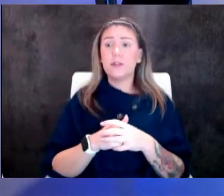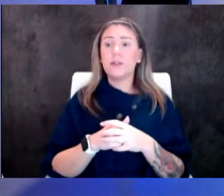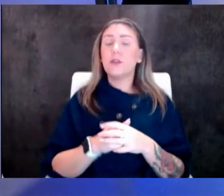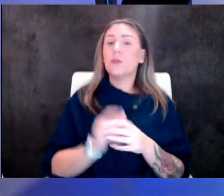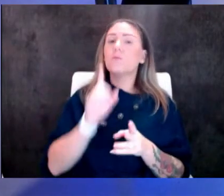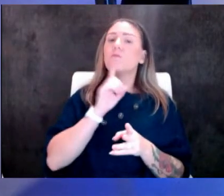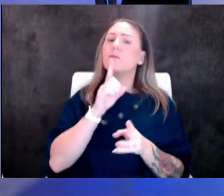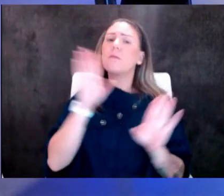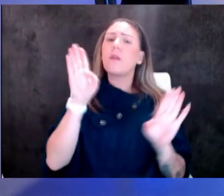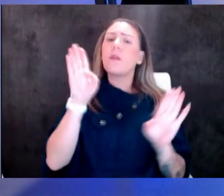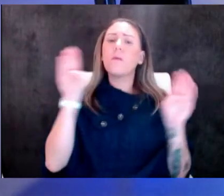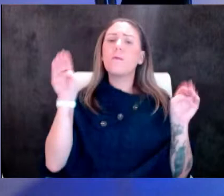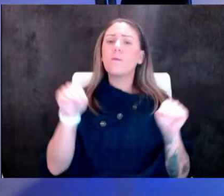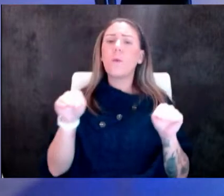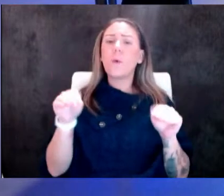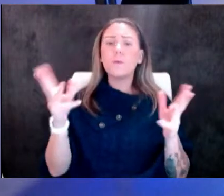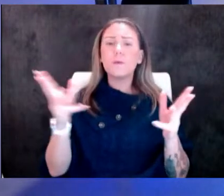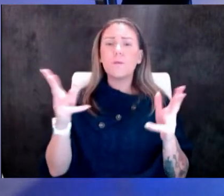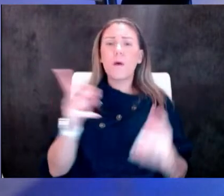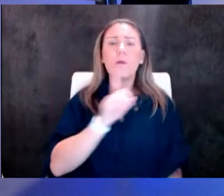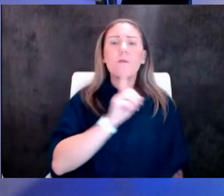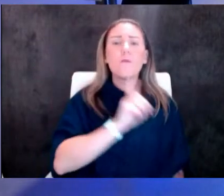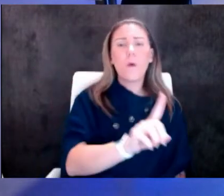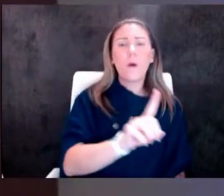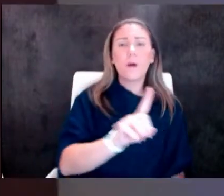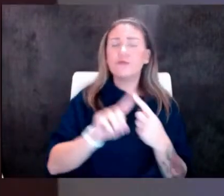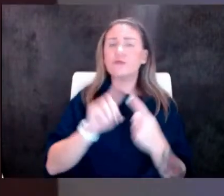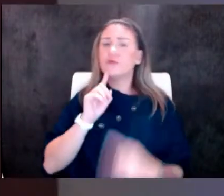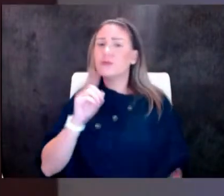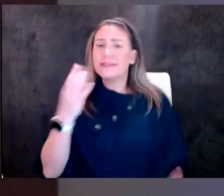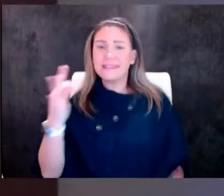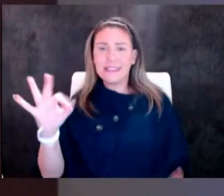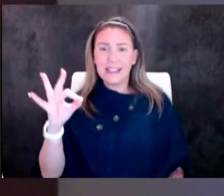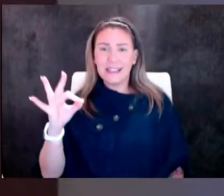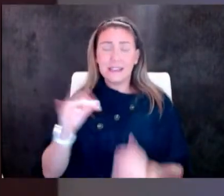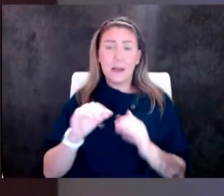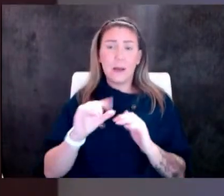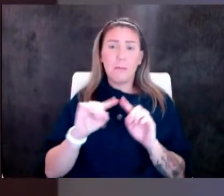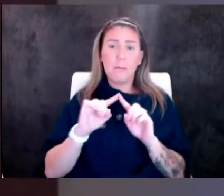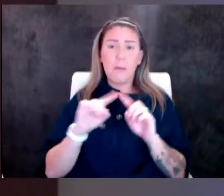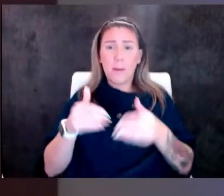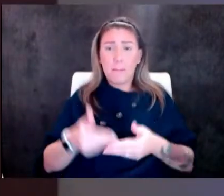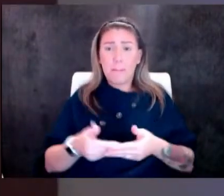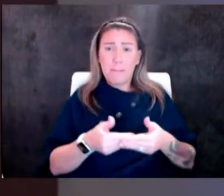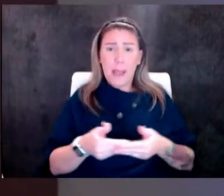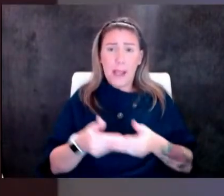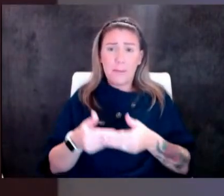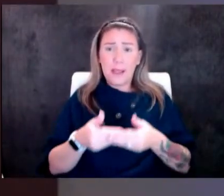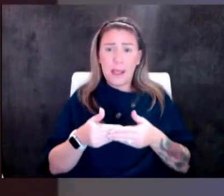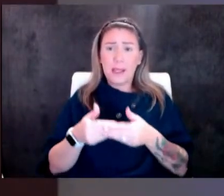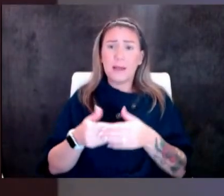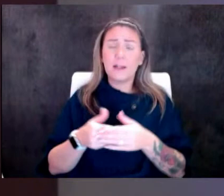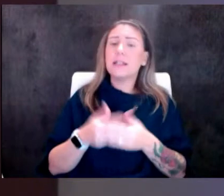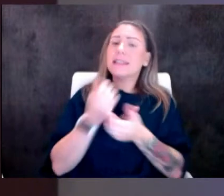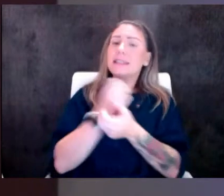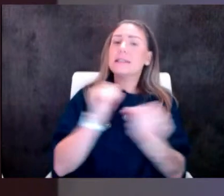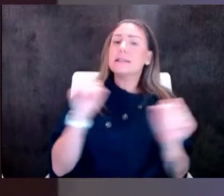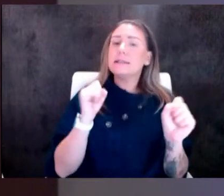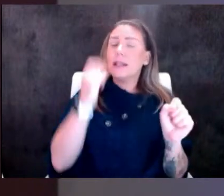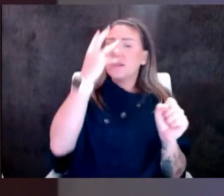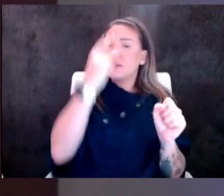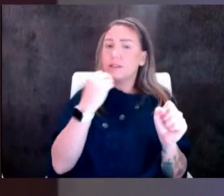on the 1 to 19 here, but again, in the babies, the question about safe sleep environment and